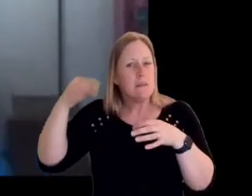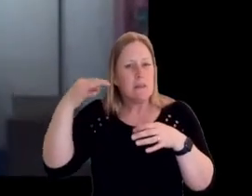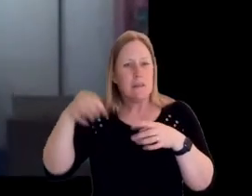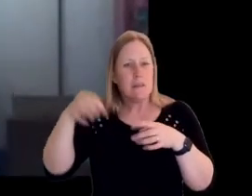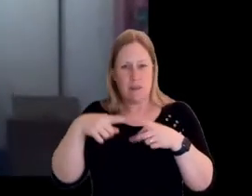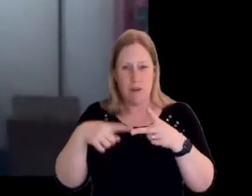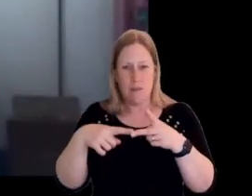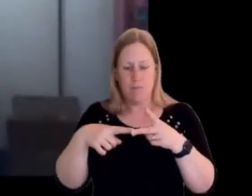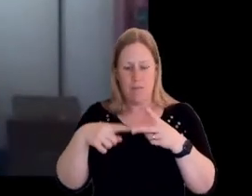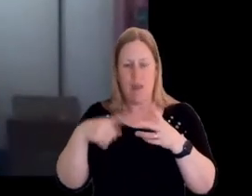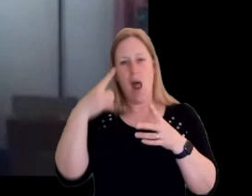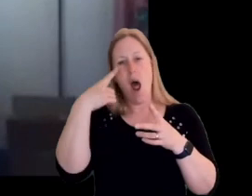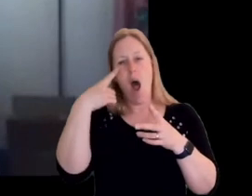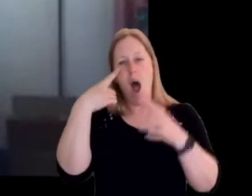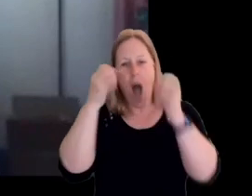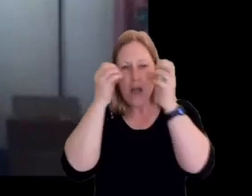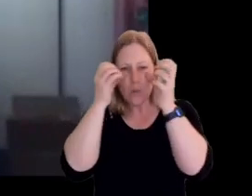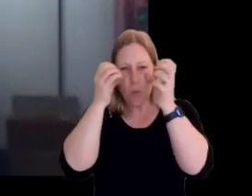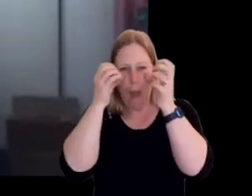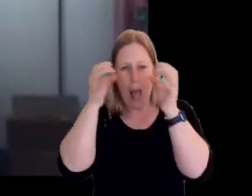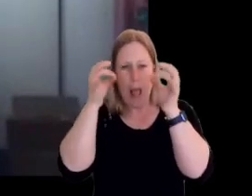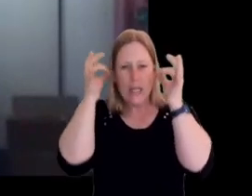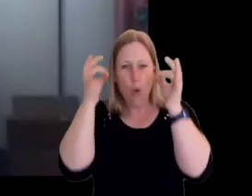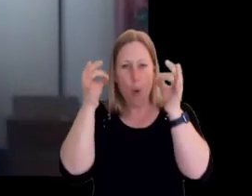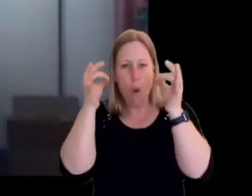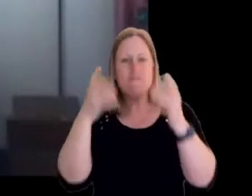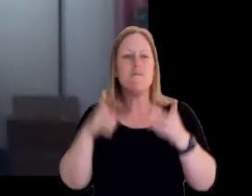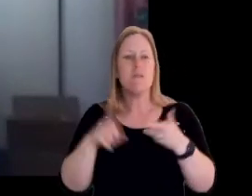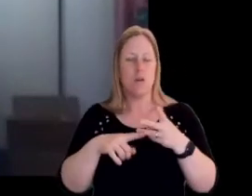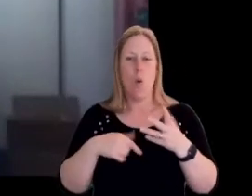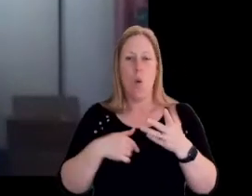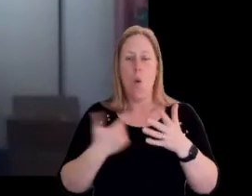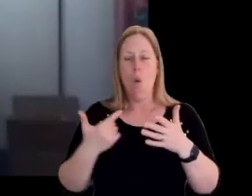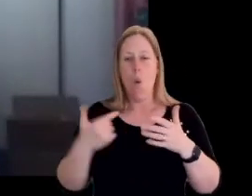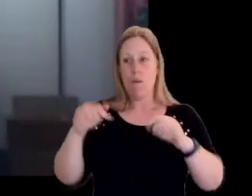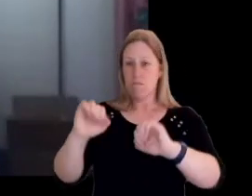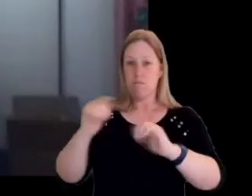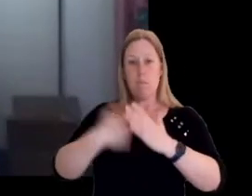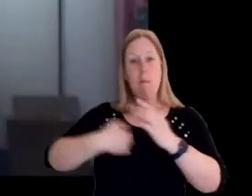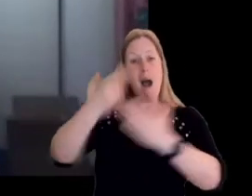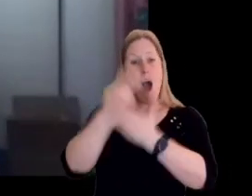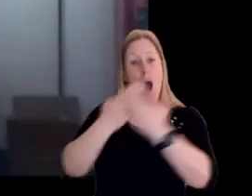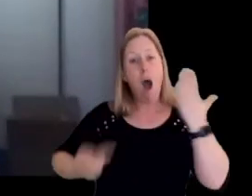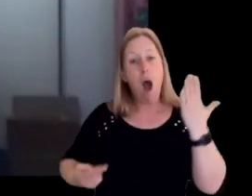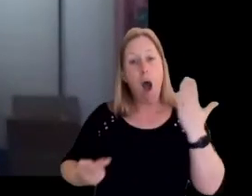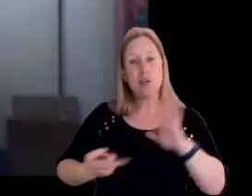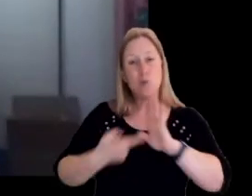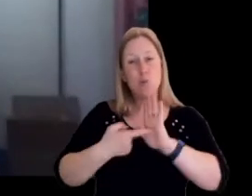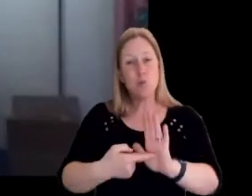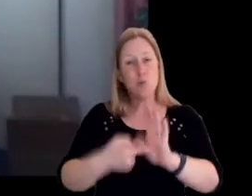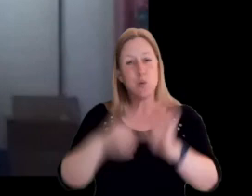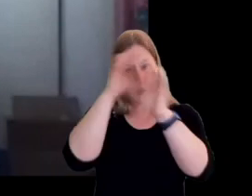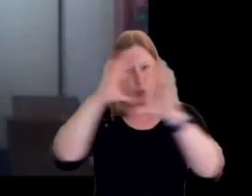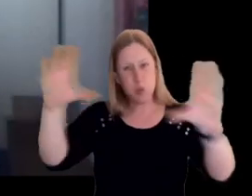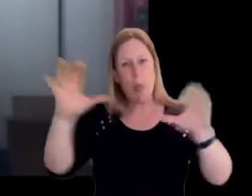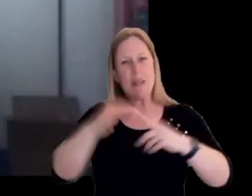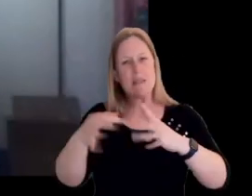tinnitus, severe spine pain, and optic nerve swelling. My art practice is all about visualizing these symptoms to raise